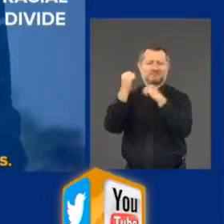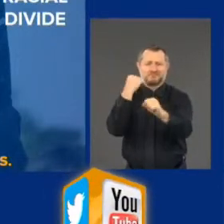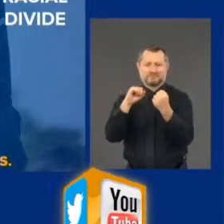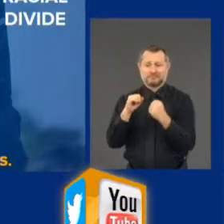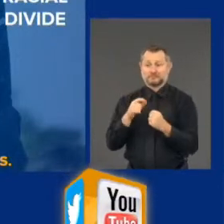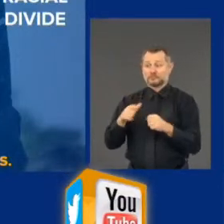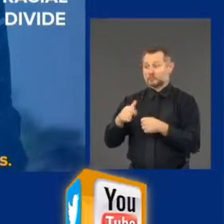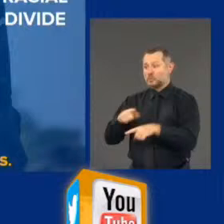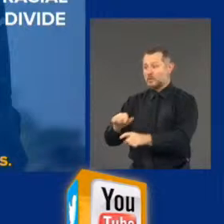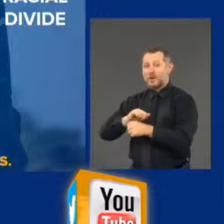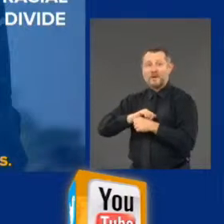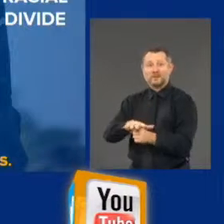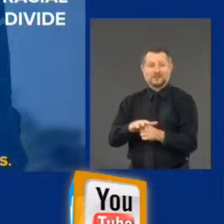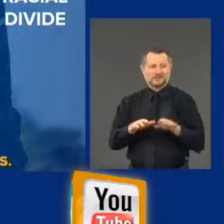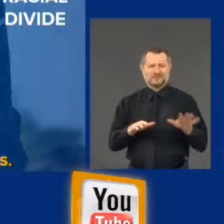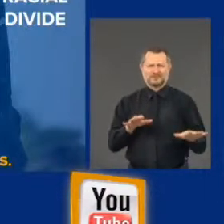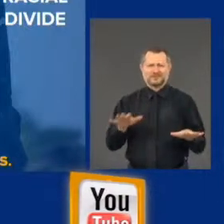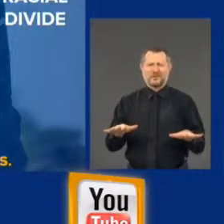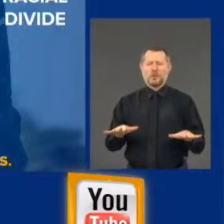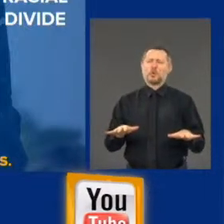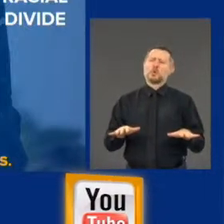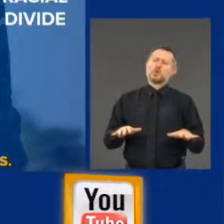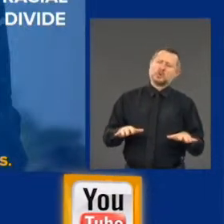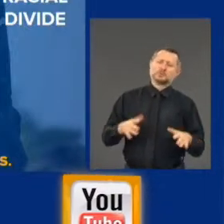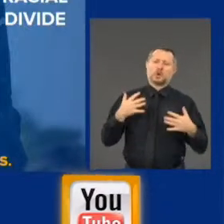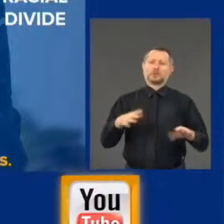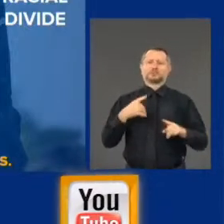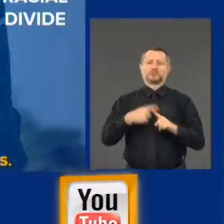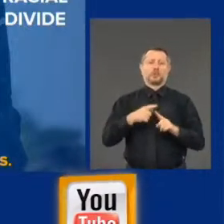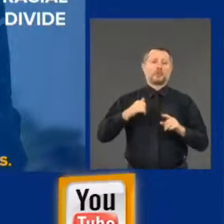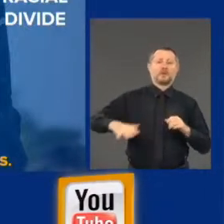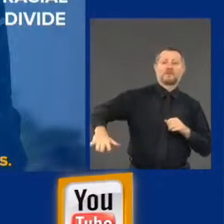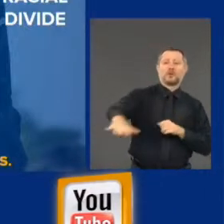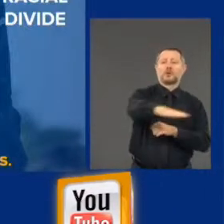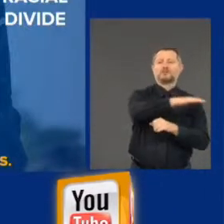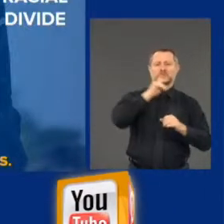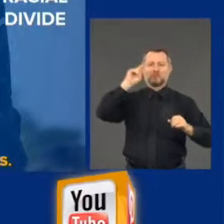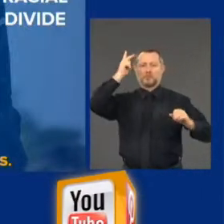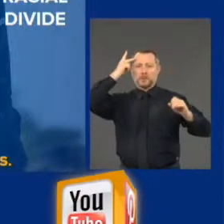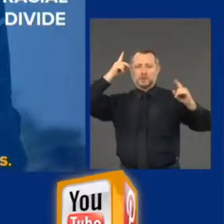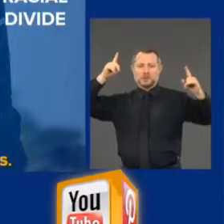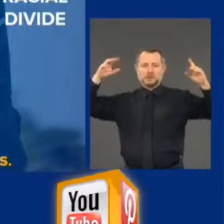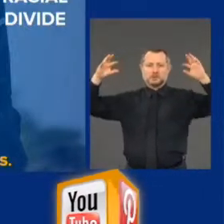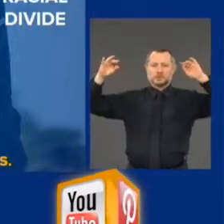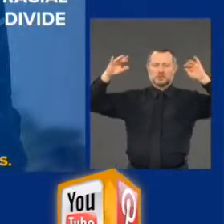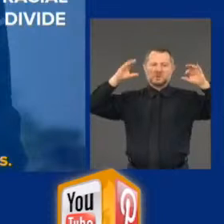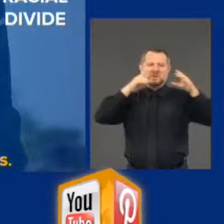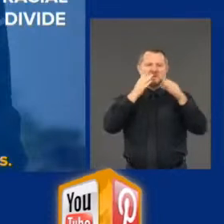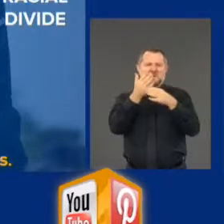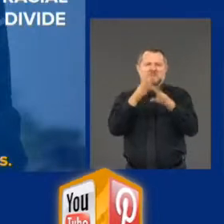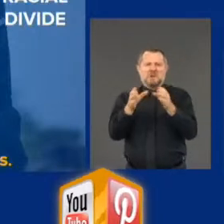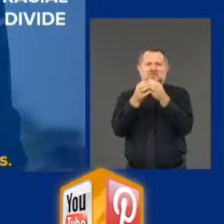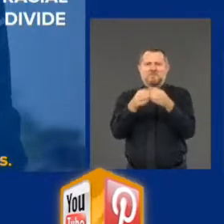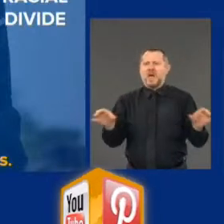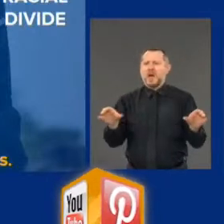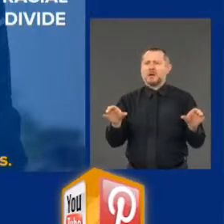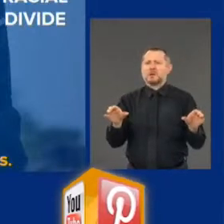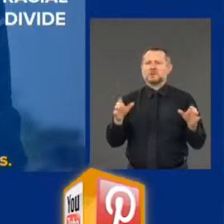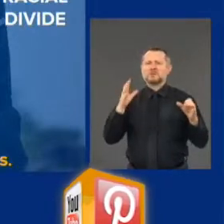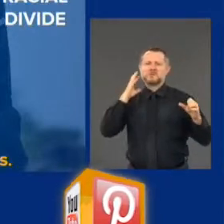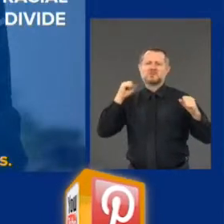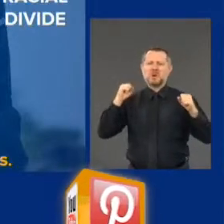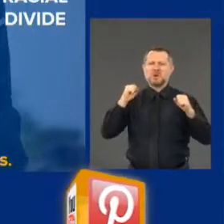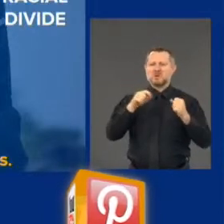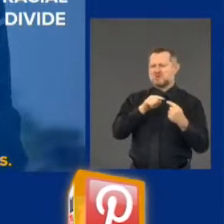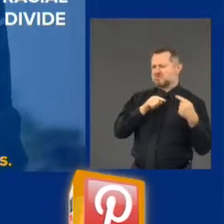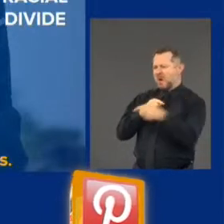environment. You have terrible political divides in this hyper-partisan, nasty